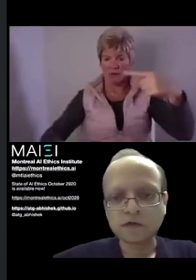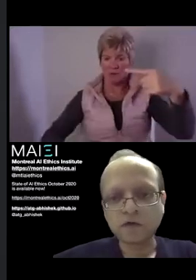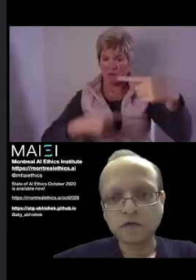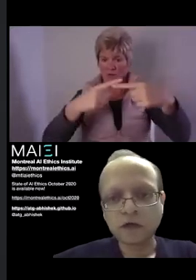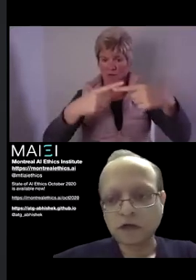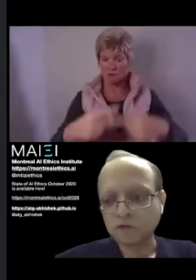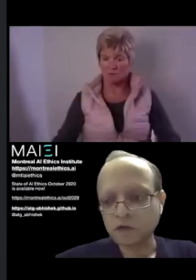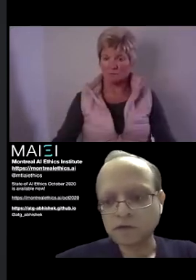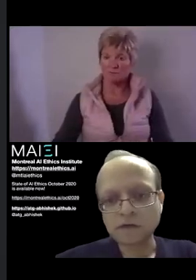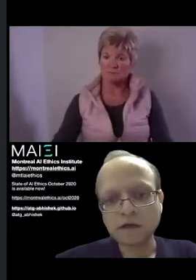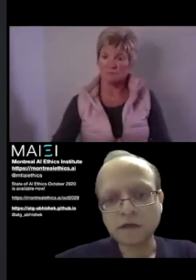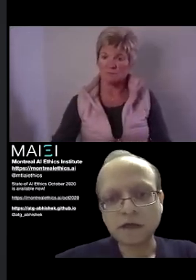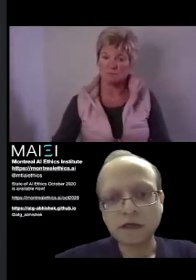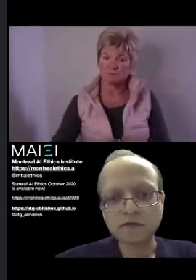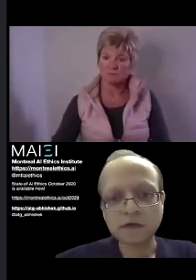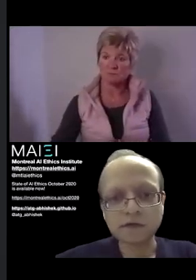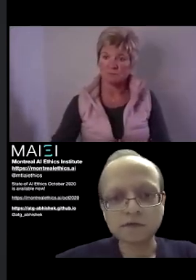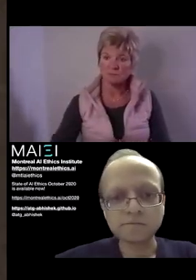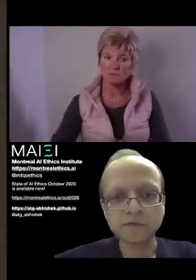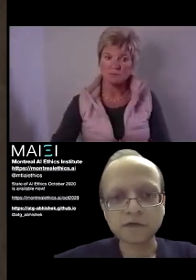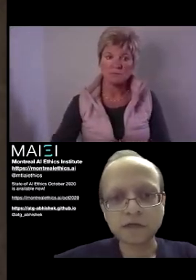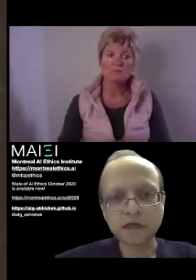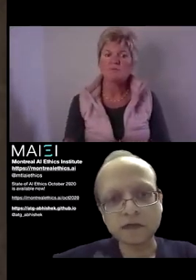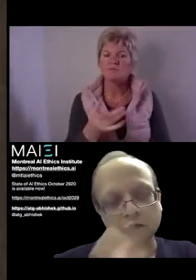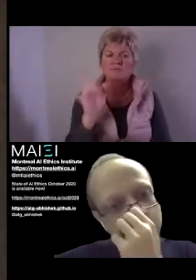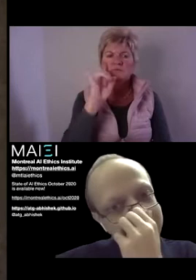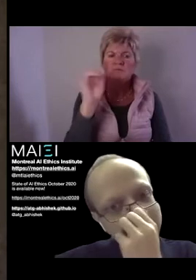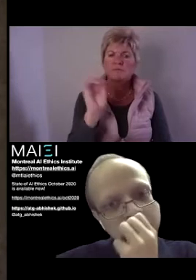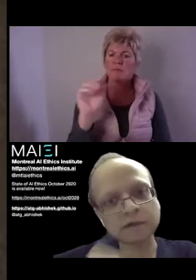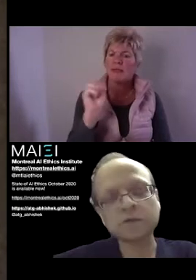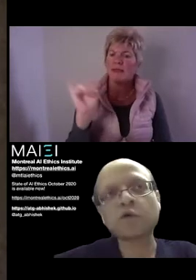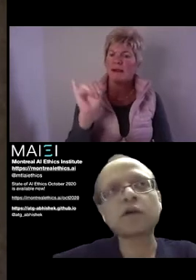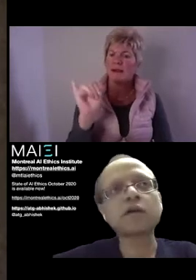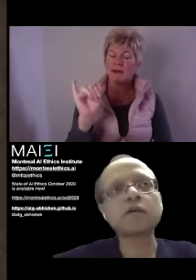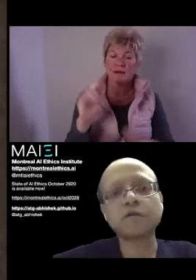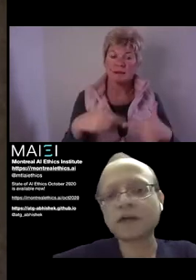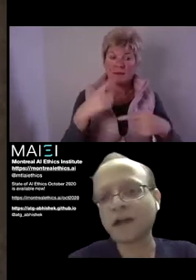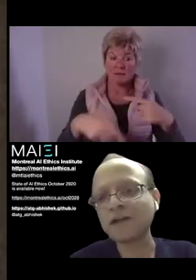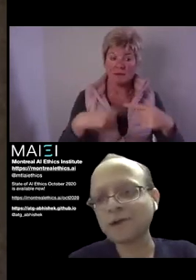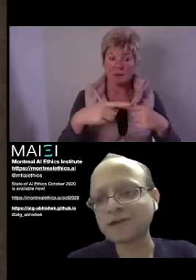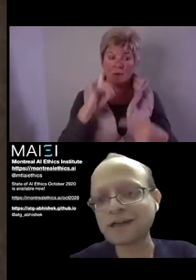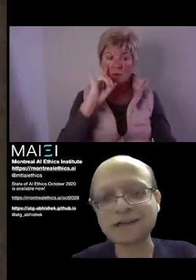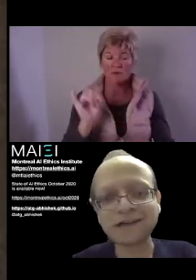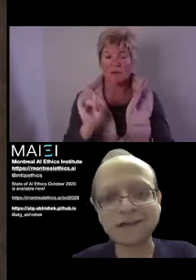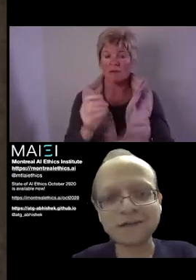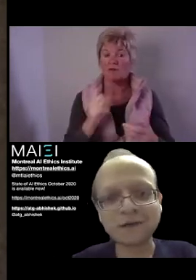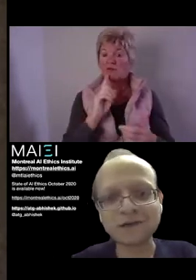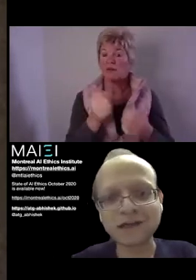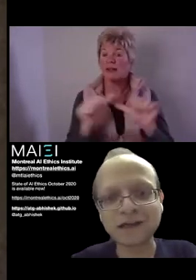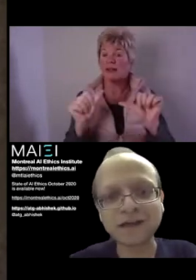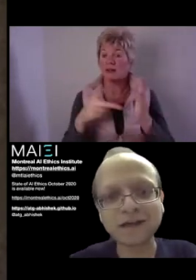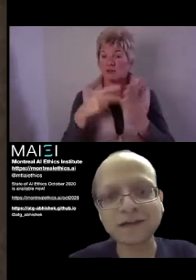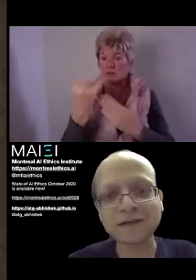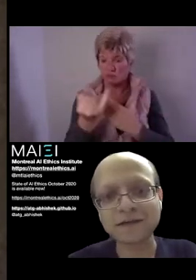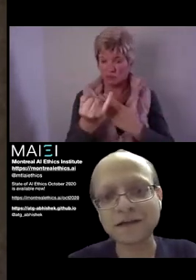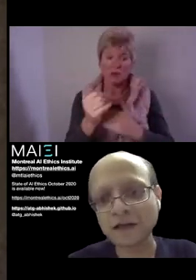Cool, so what does the AI lifecycle look like? So the first part of, I guess, any project, it's not just